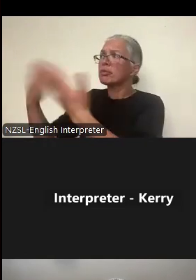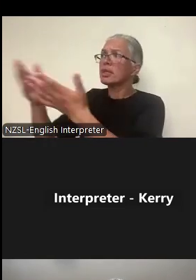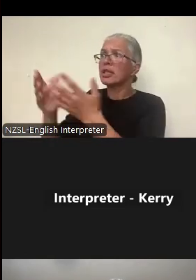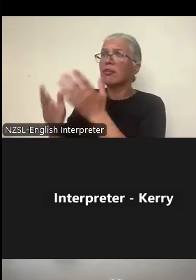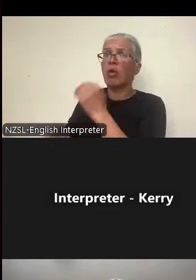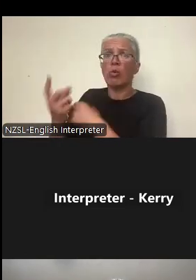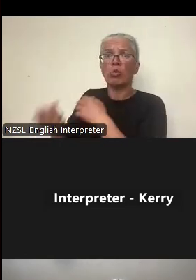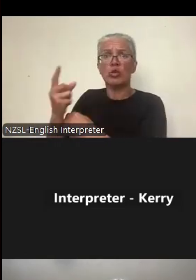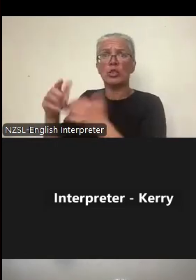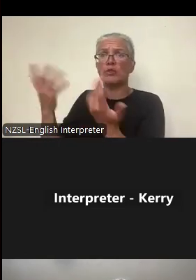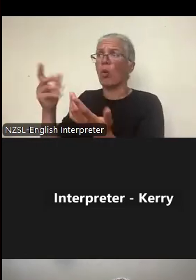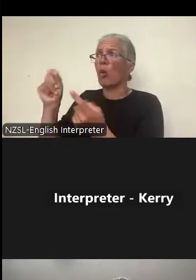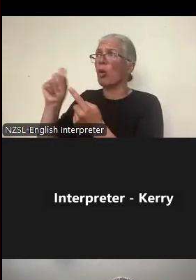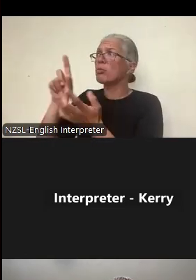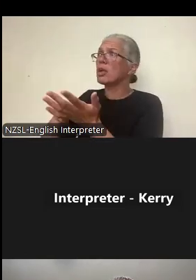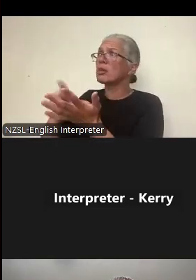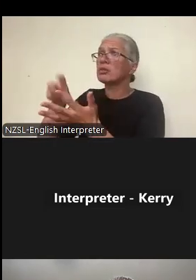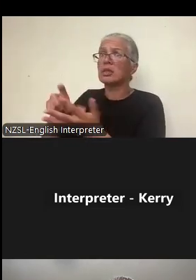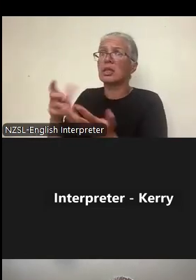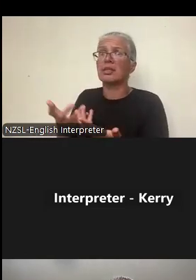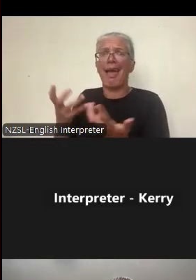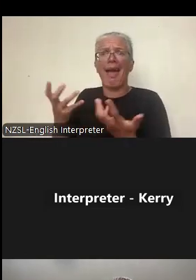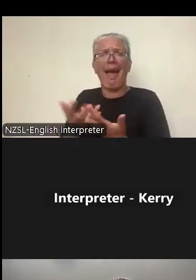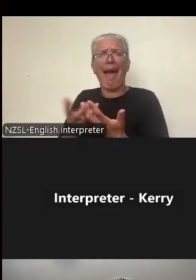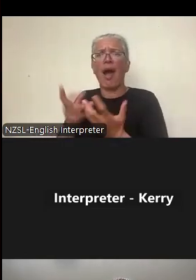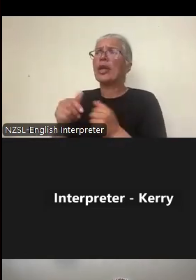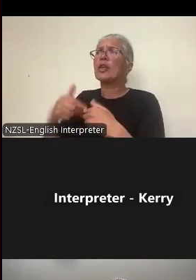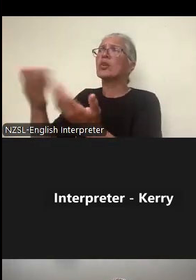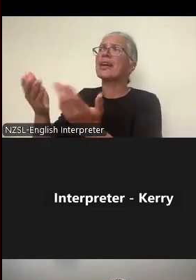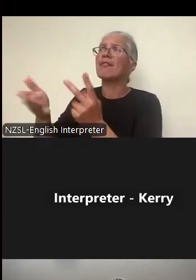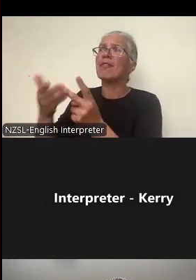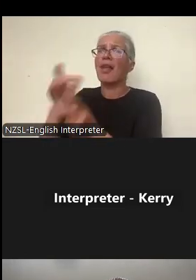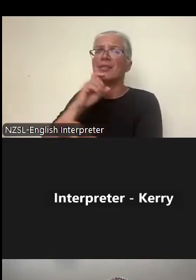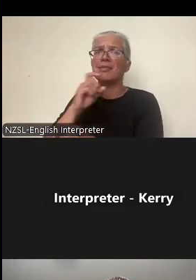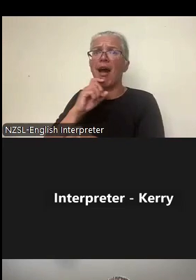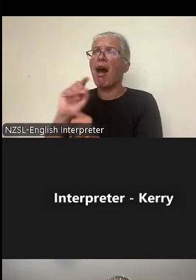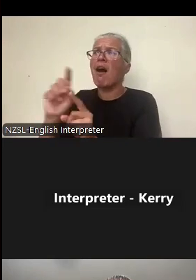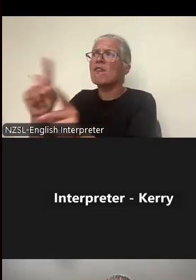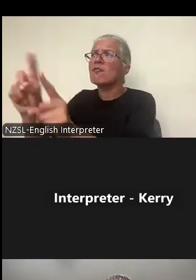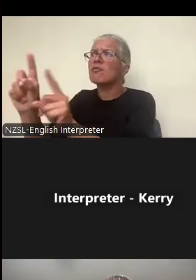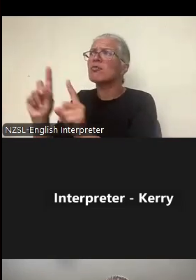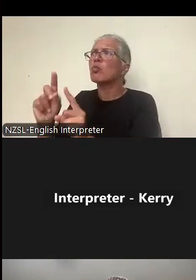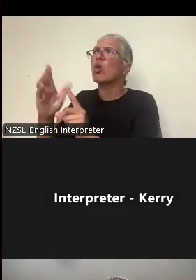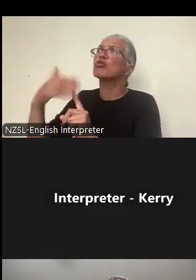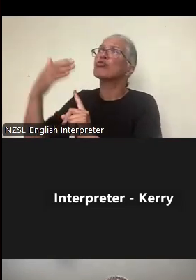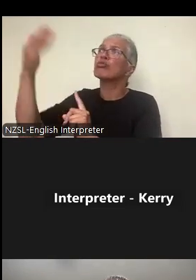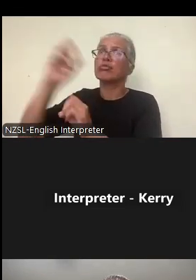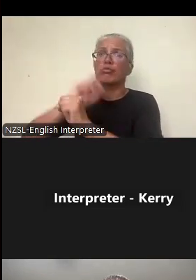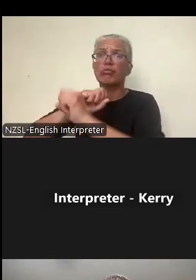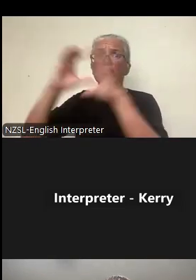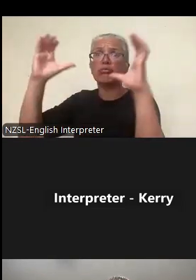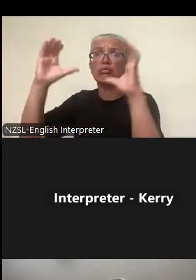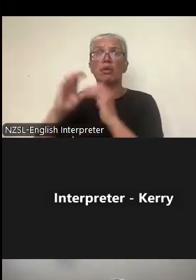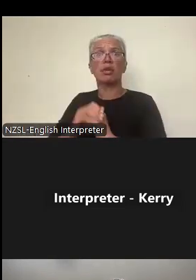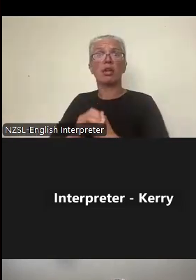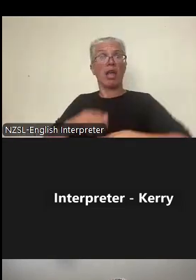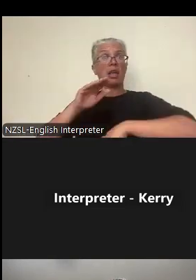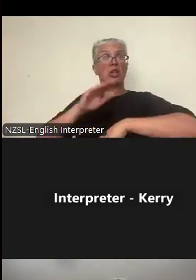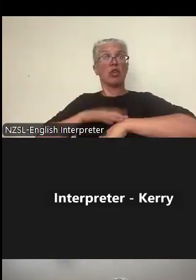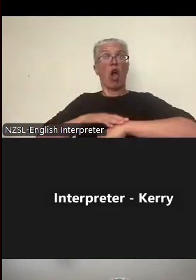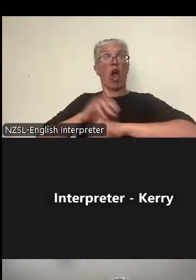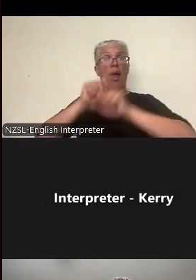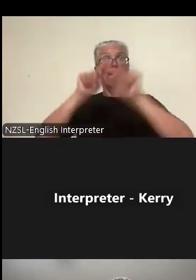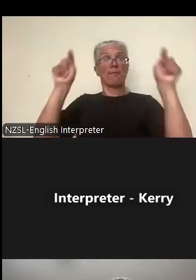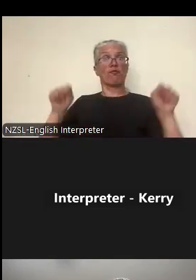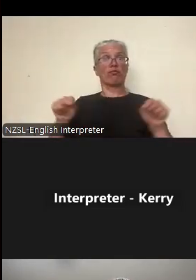to view and find out more? And what are your timeframes? Remember, major change means one